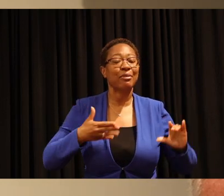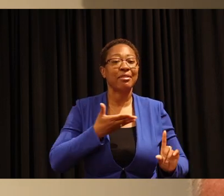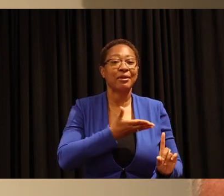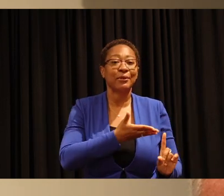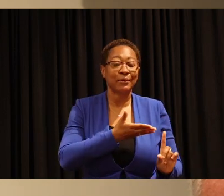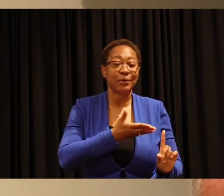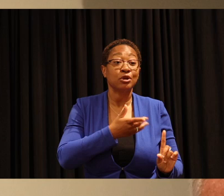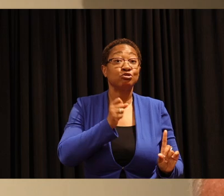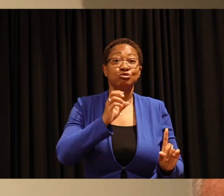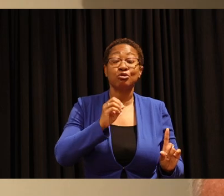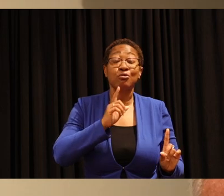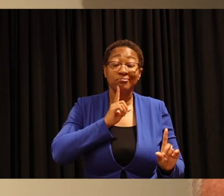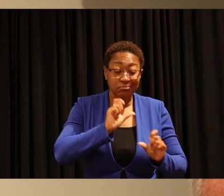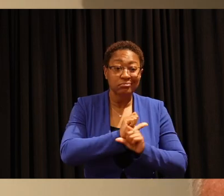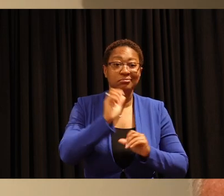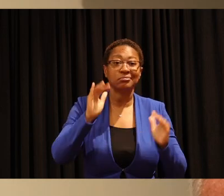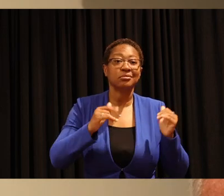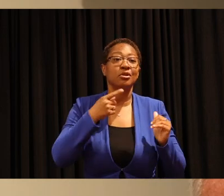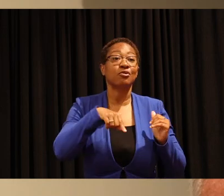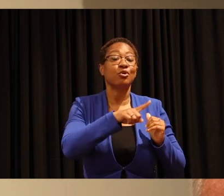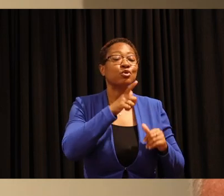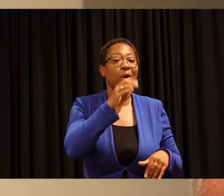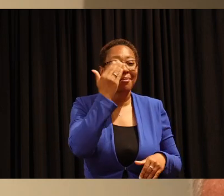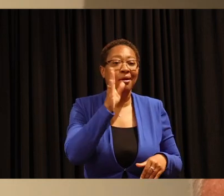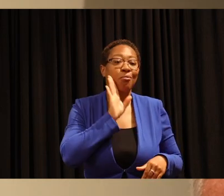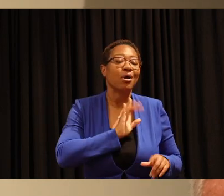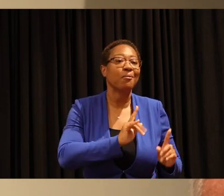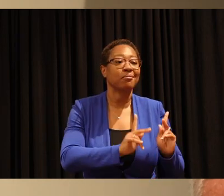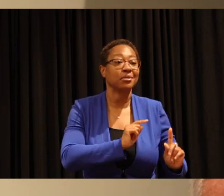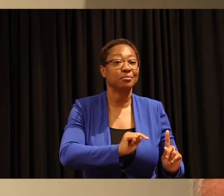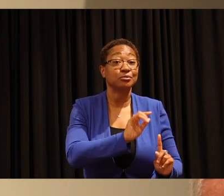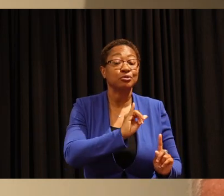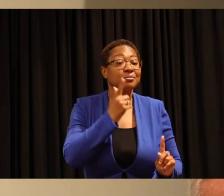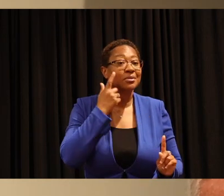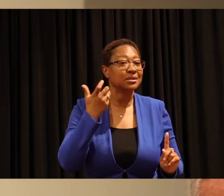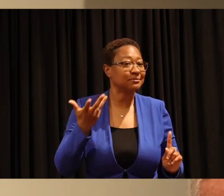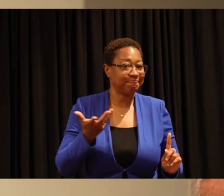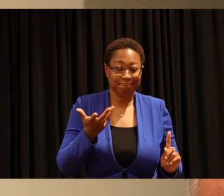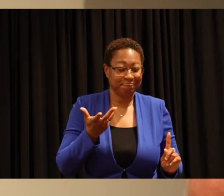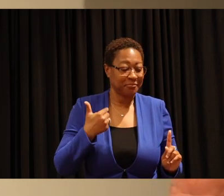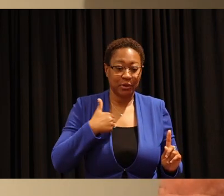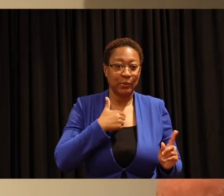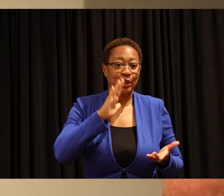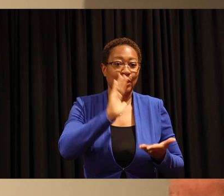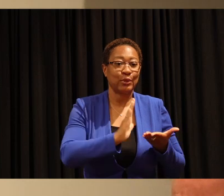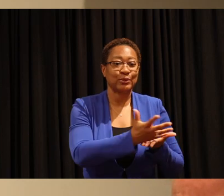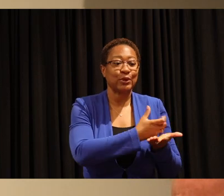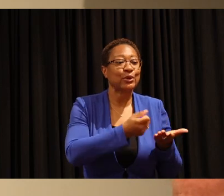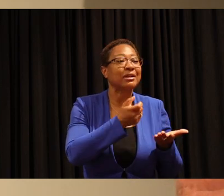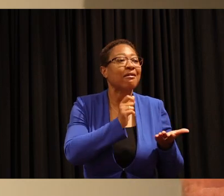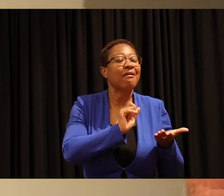Americans, and disproportionately it's gonna be there for Black Americans, because again, we're the lowest